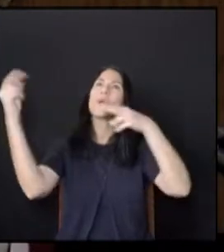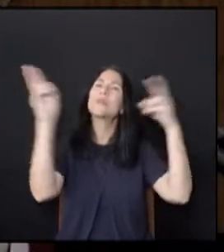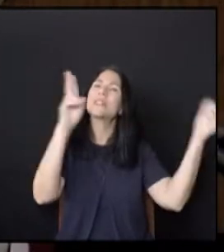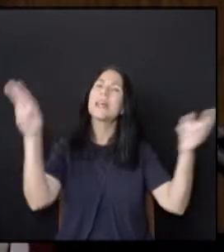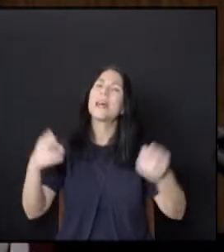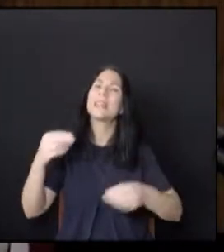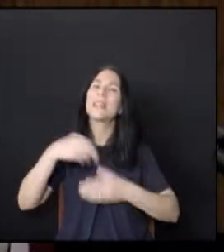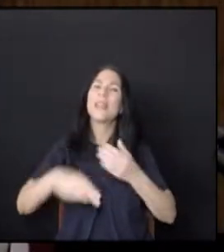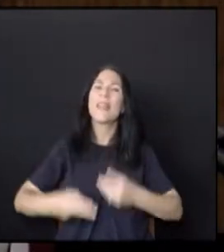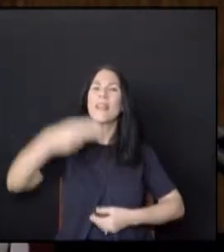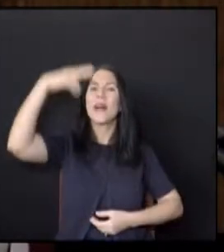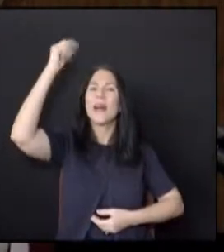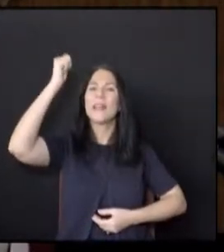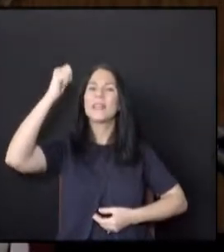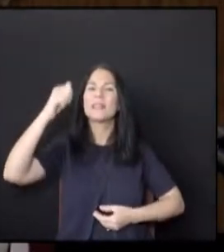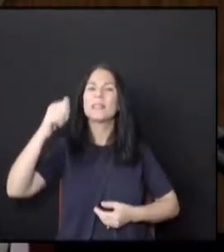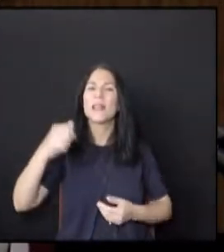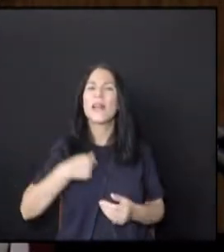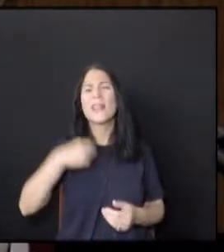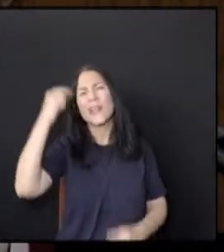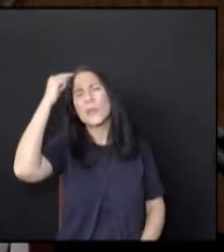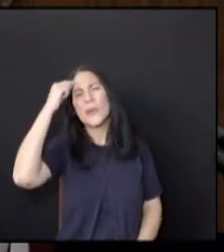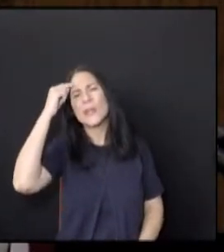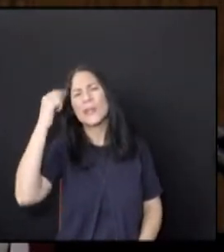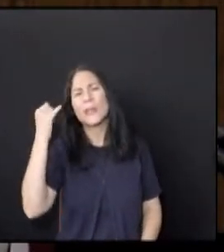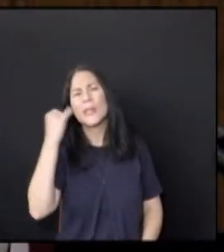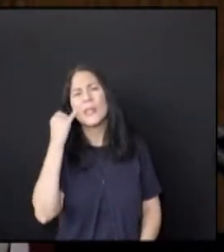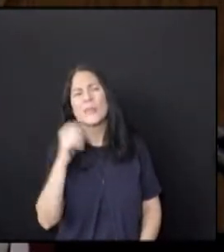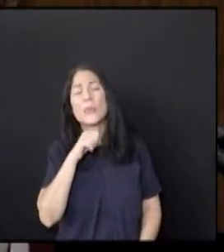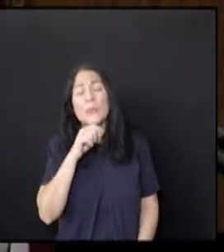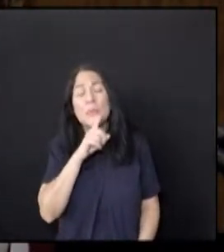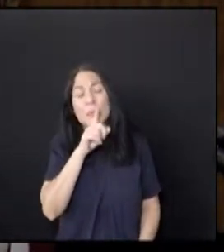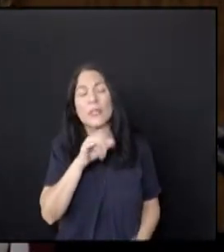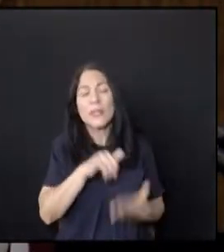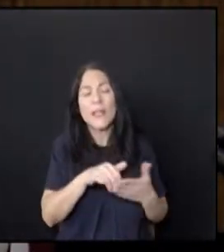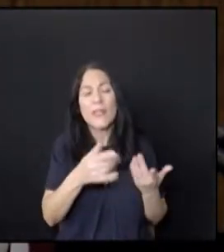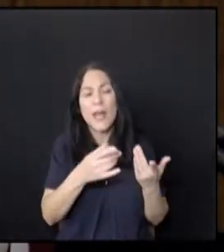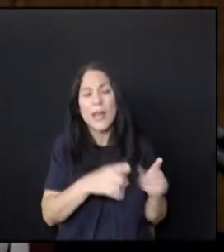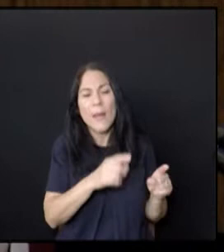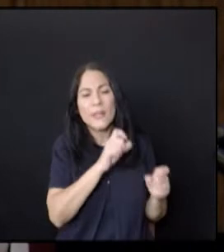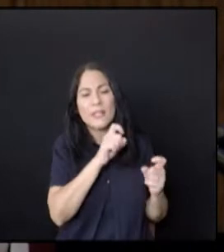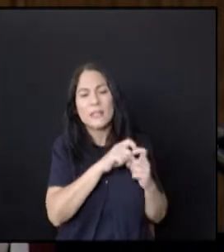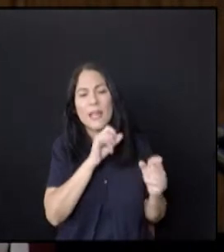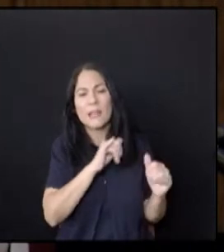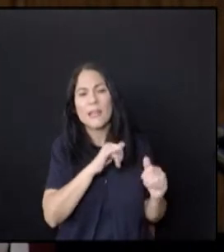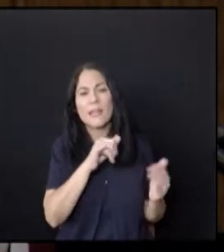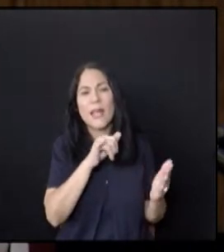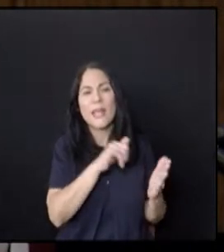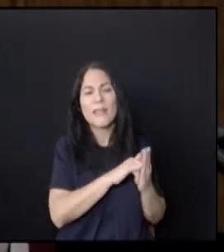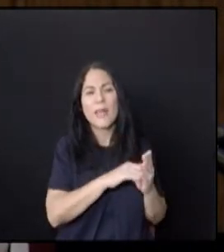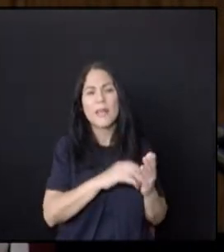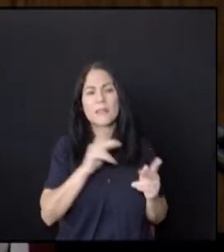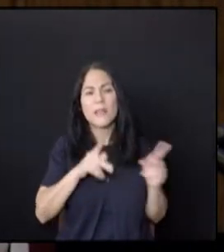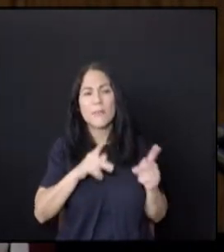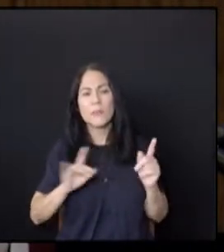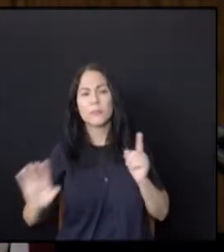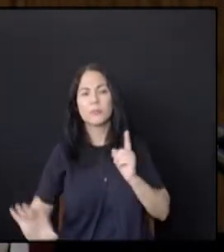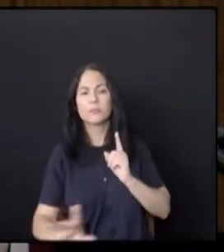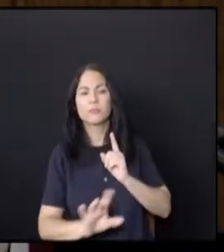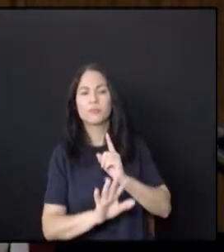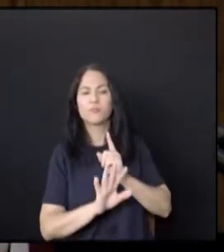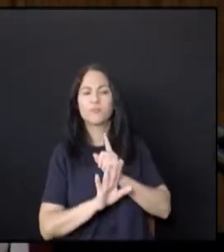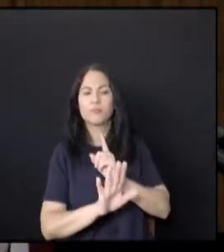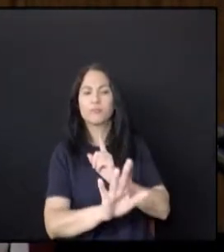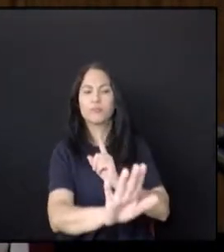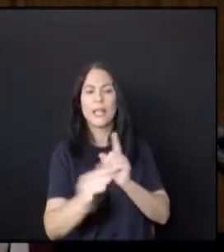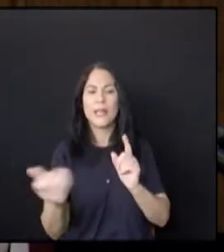yes, that's physically what happened in that moment. There was a great crowd, and so those who went ahead and those who followed shouted, Hosanna, Hosanna in the highest. But she said,